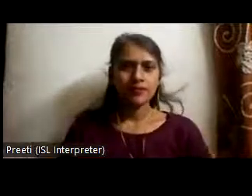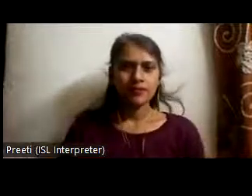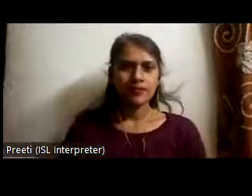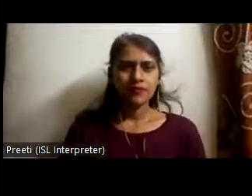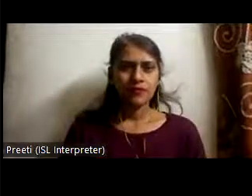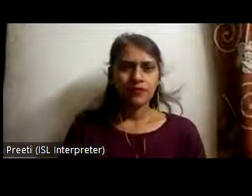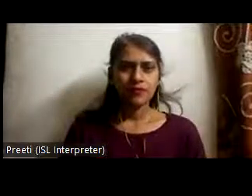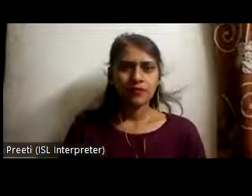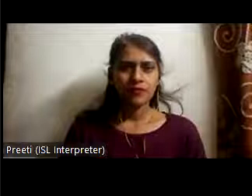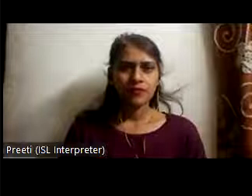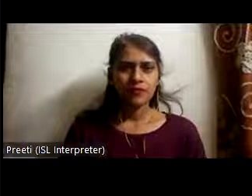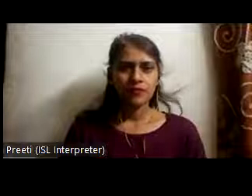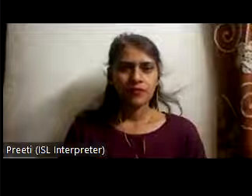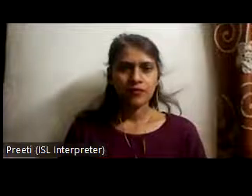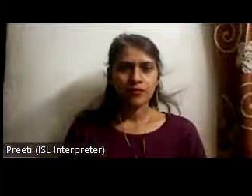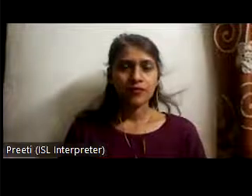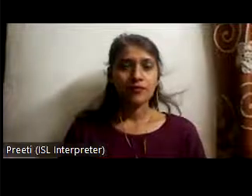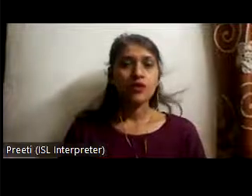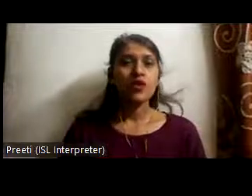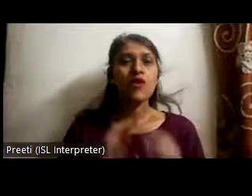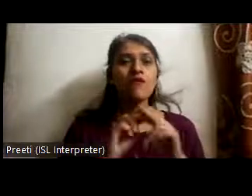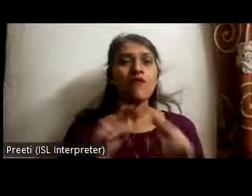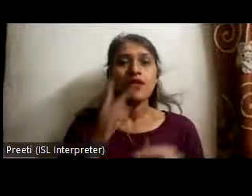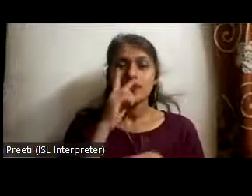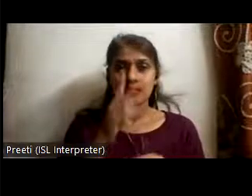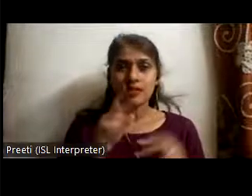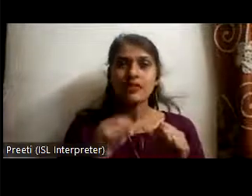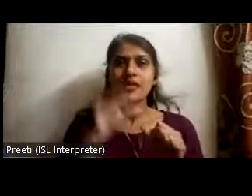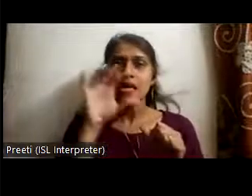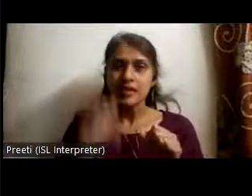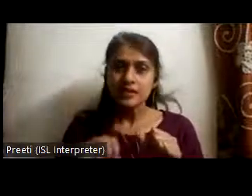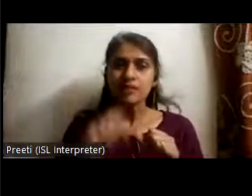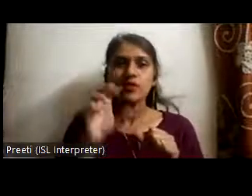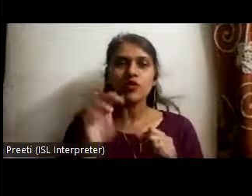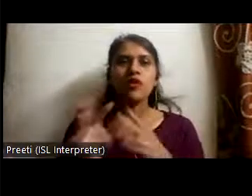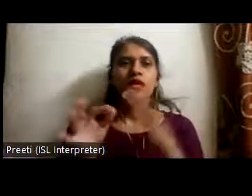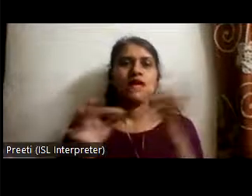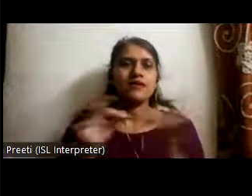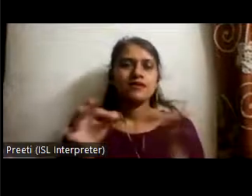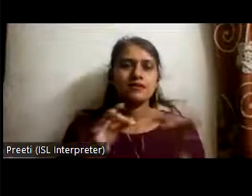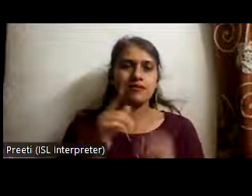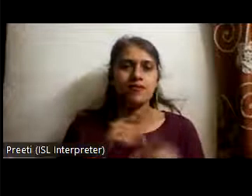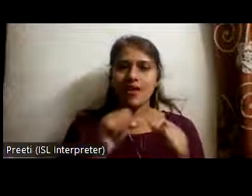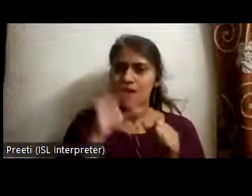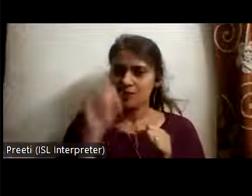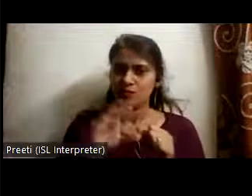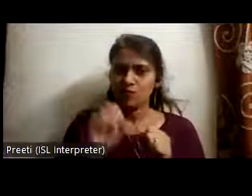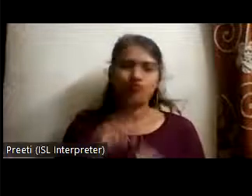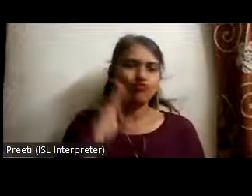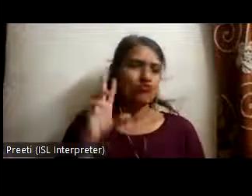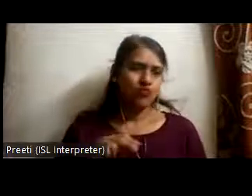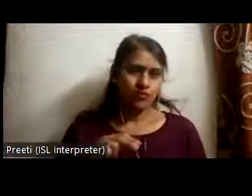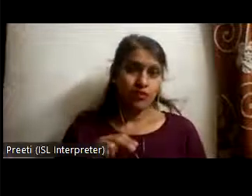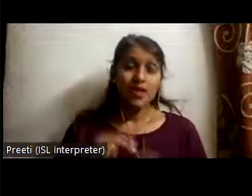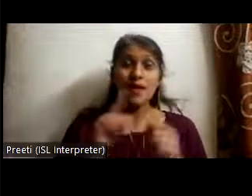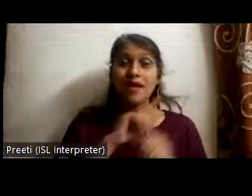you see a ramp is going up to the building. So obviously this building is accessible. But still we are saying it is not, because to reach the ramp,